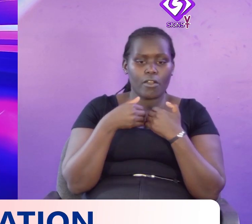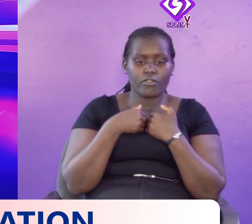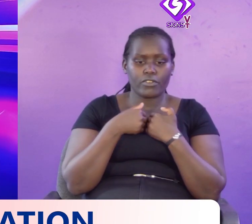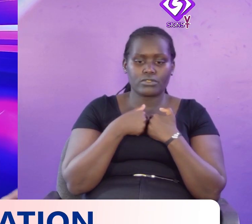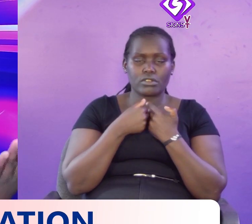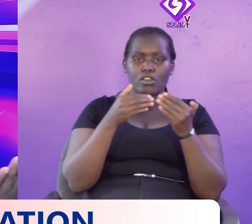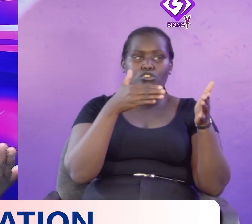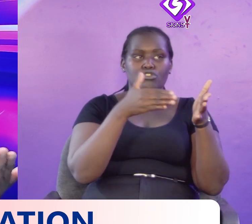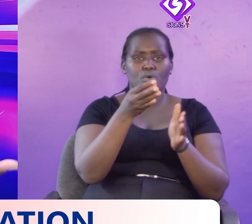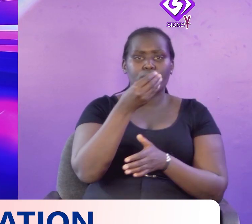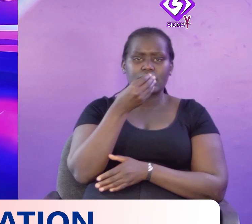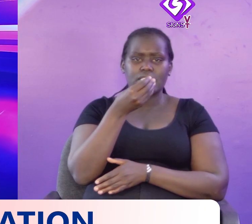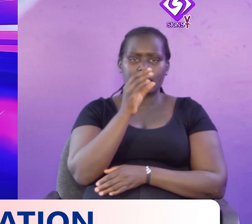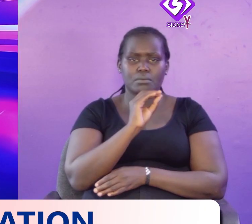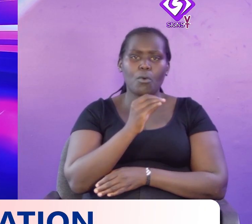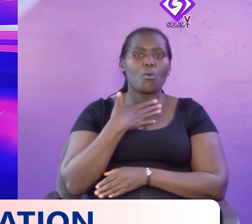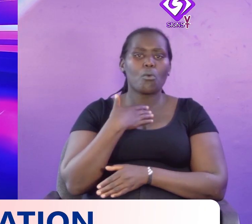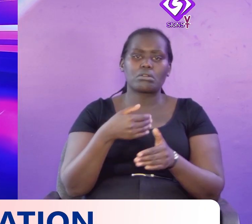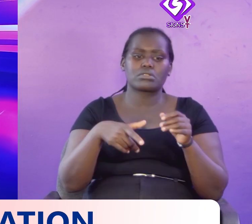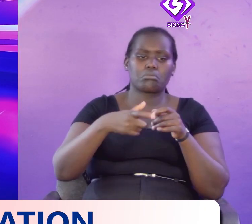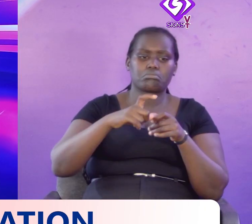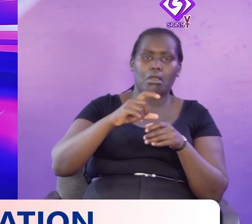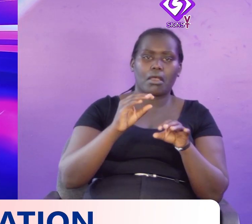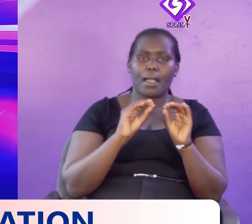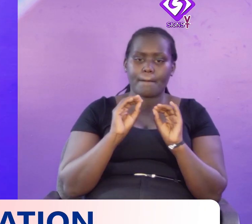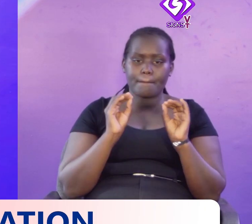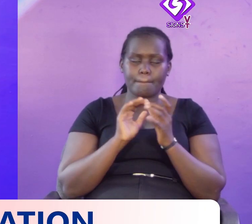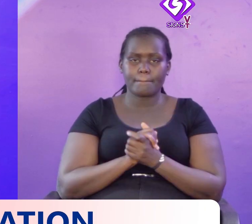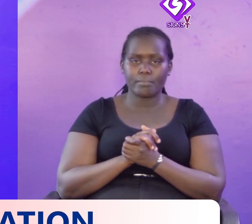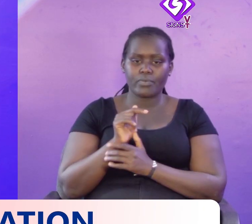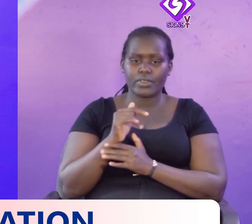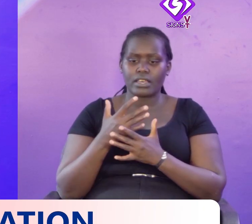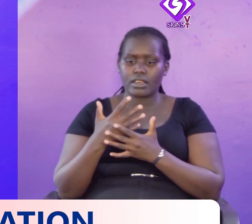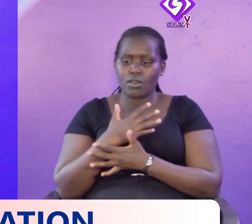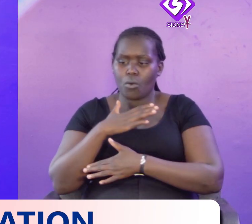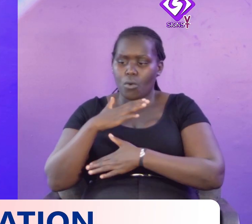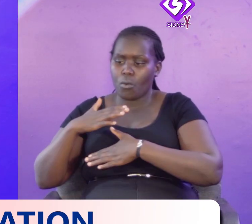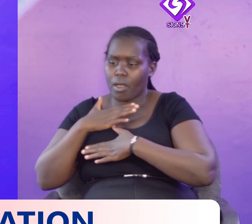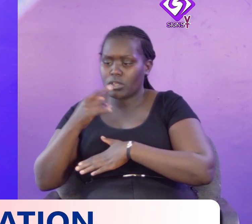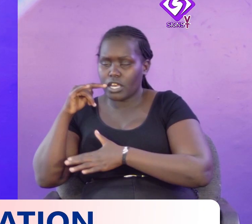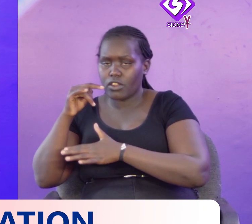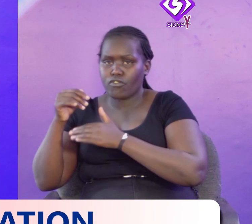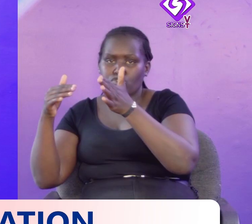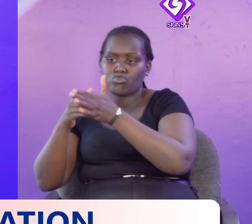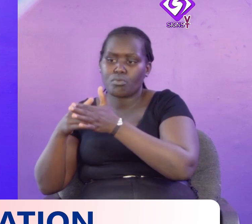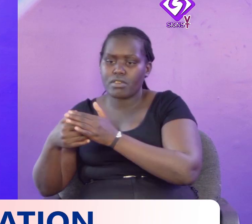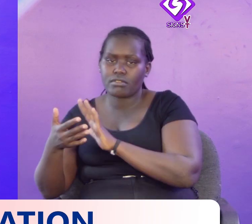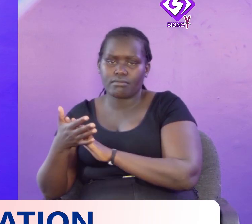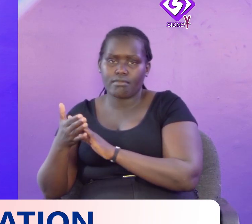appetite out. You can't want any more. Is this what the Gen Zs were pushing for? Fighting the greed within